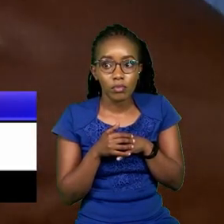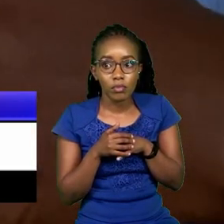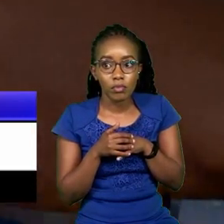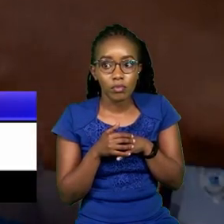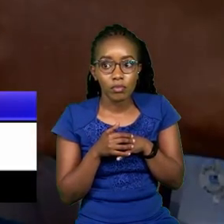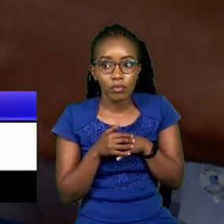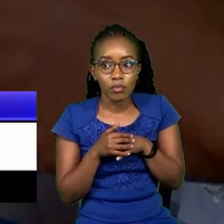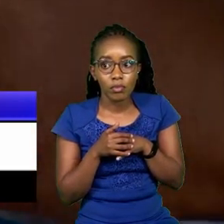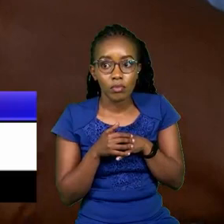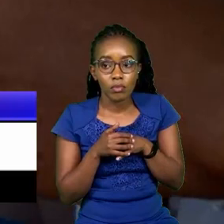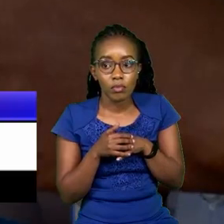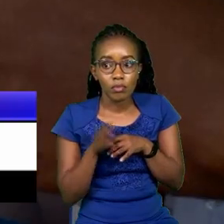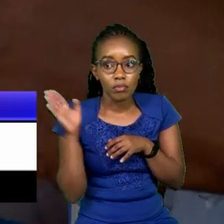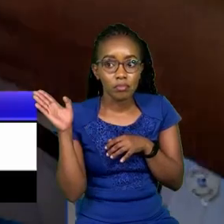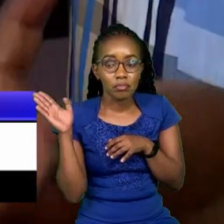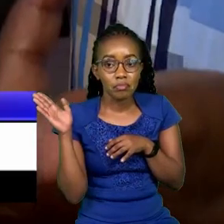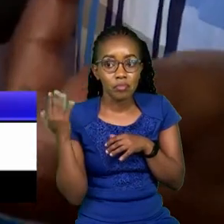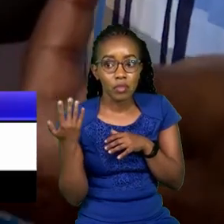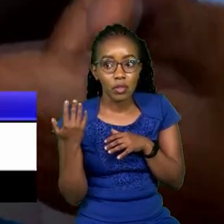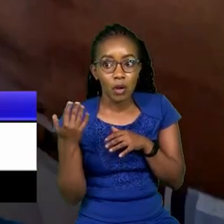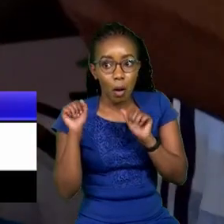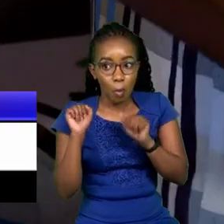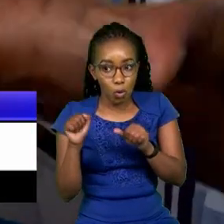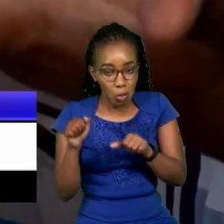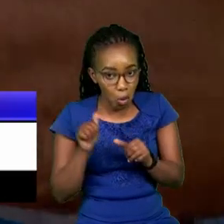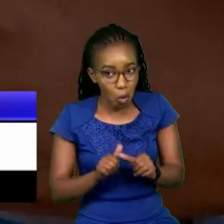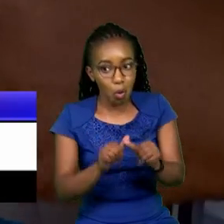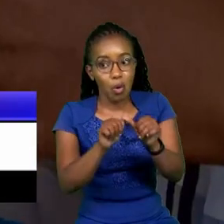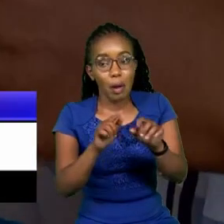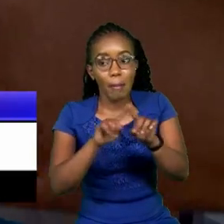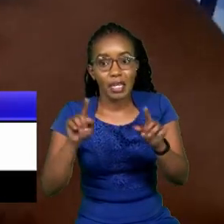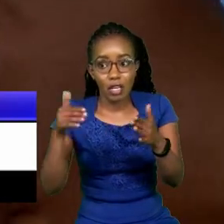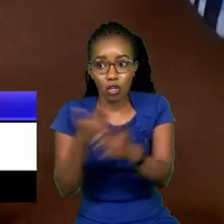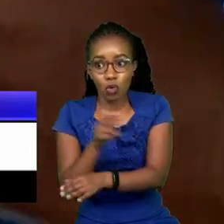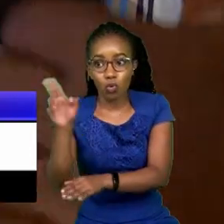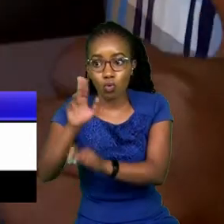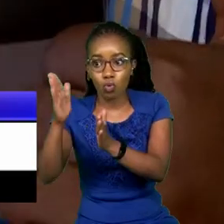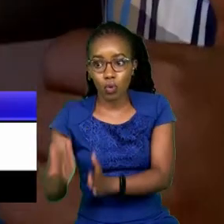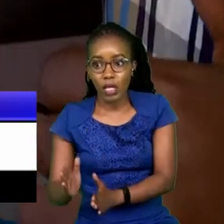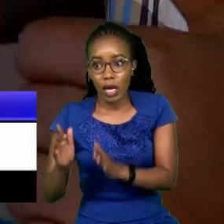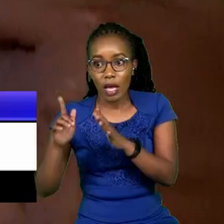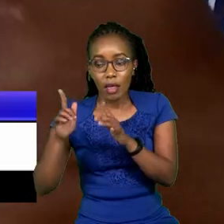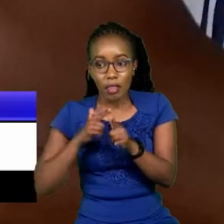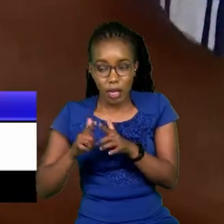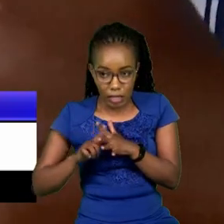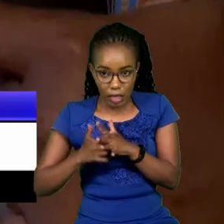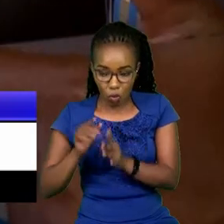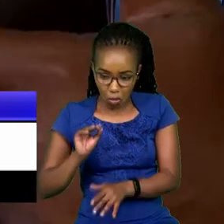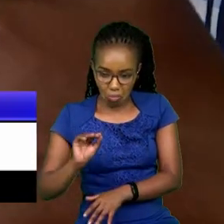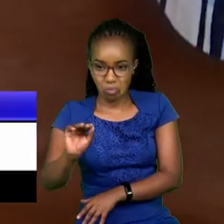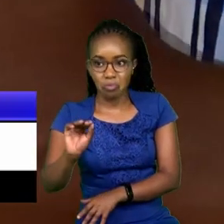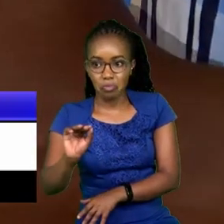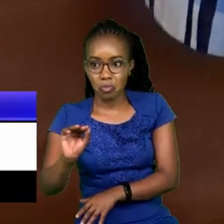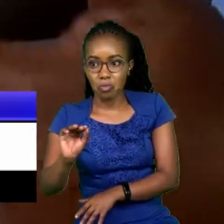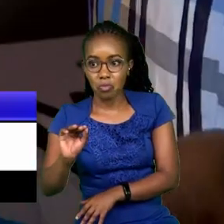Okay. If you had time, you can continue. But if you're a new user, you can click insert coin. So in this case, we'll insert coin. So I will